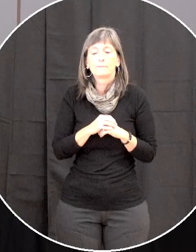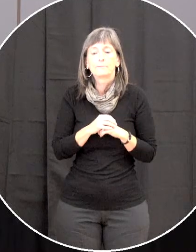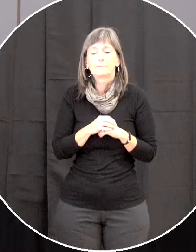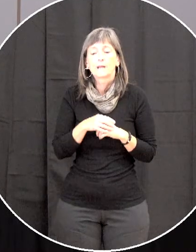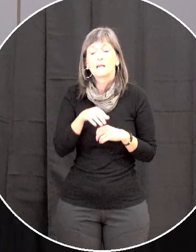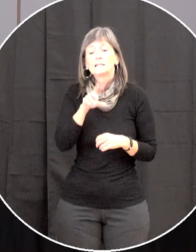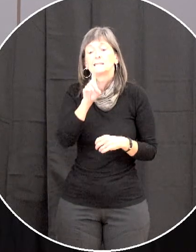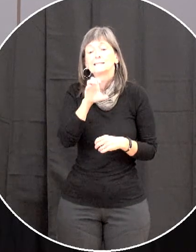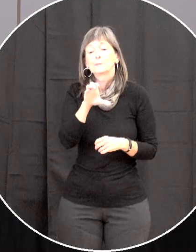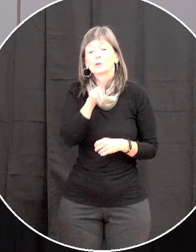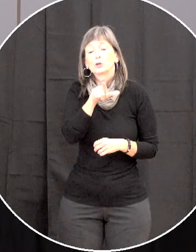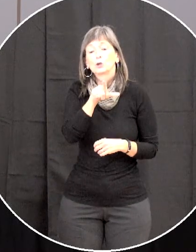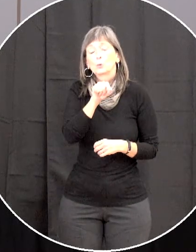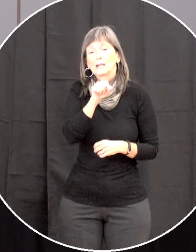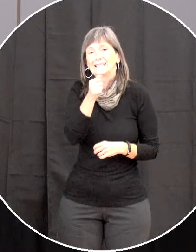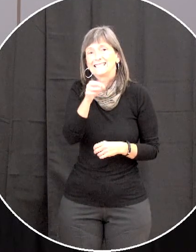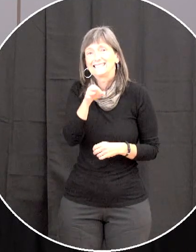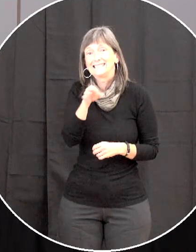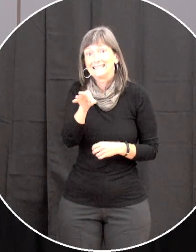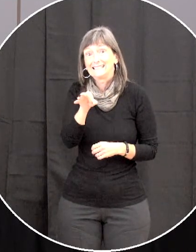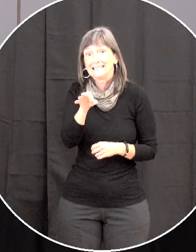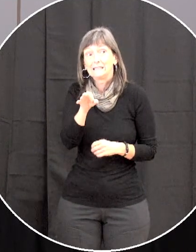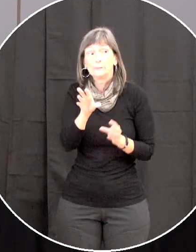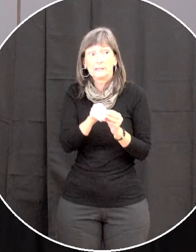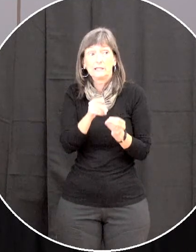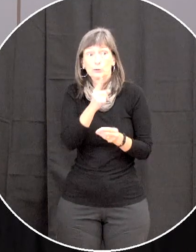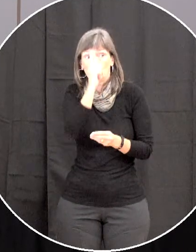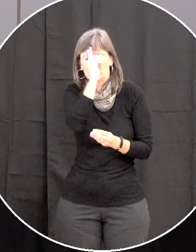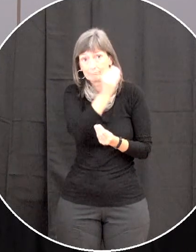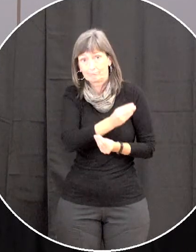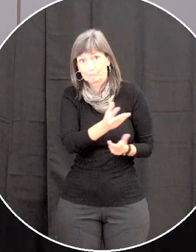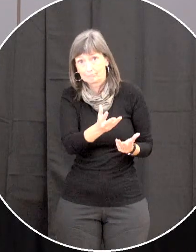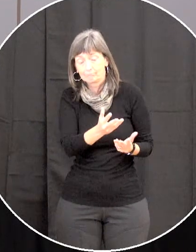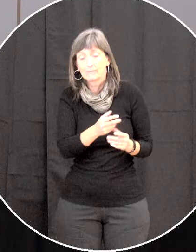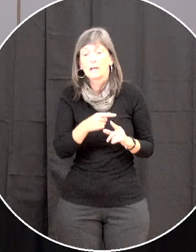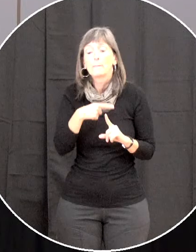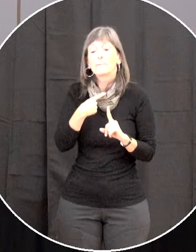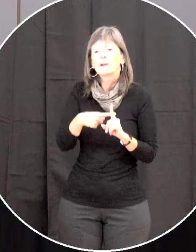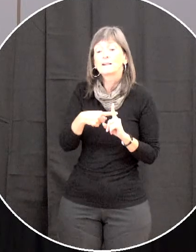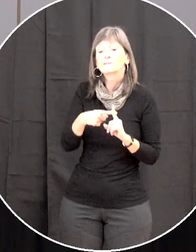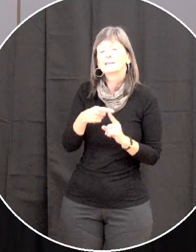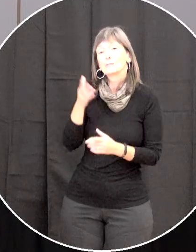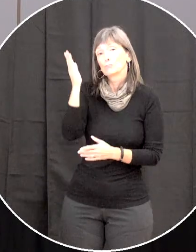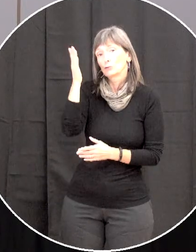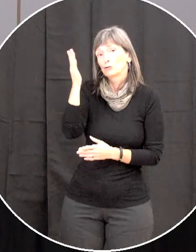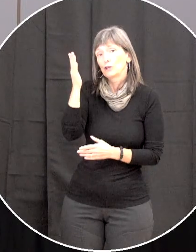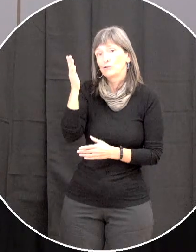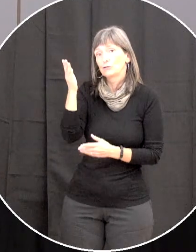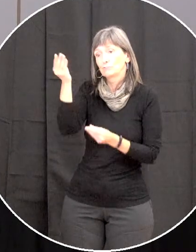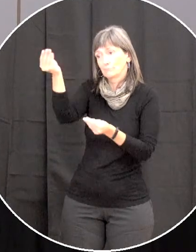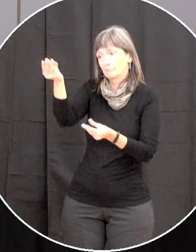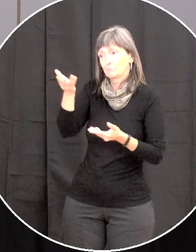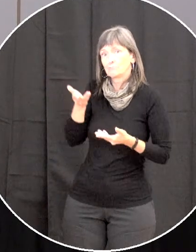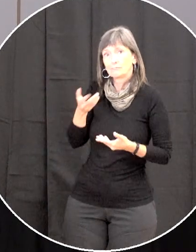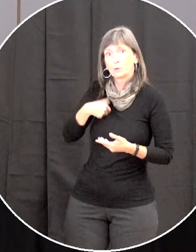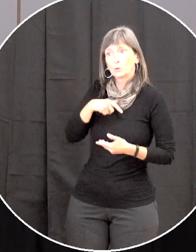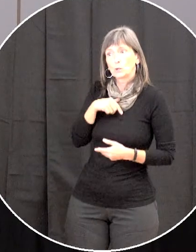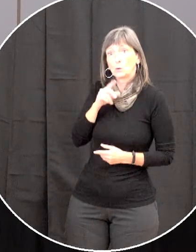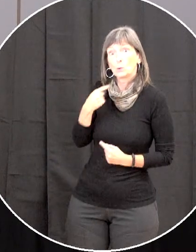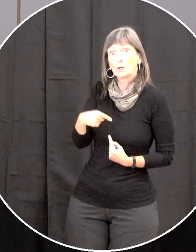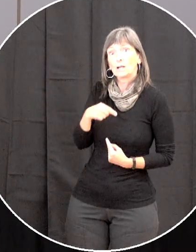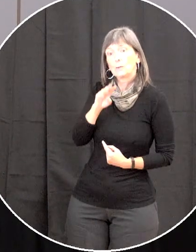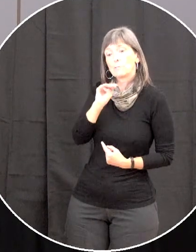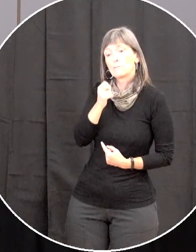December 2019 Board of Trustees meeting, and the Board also received a presentation on the draft strategic plan on March